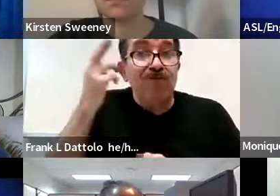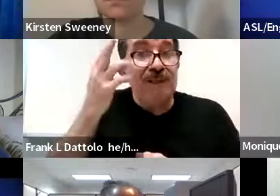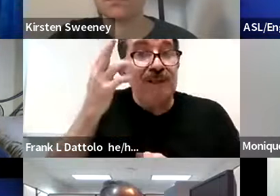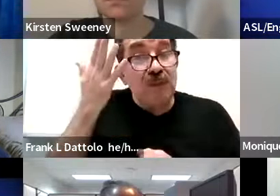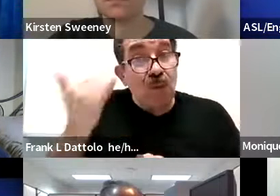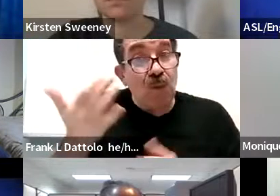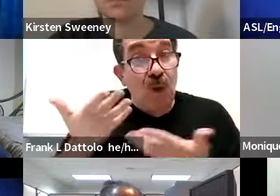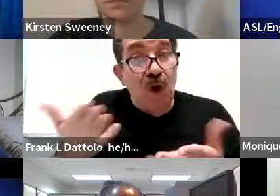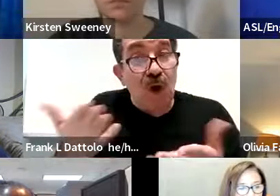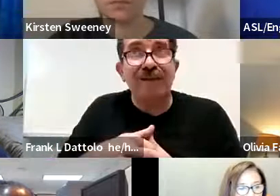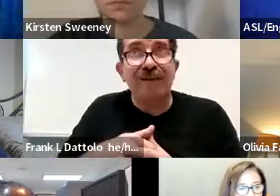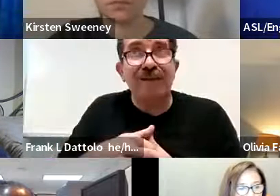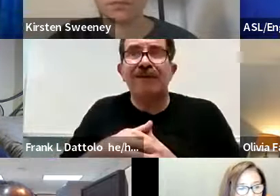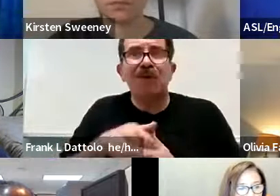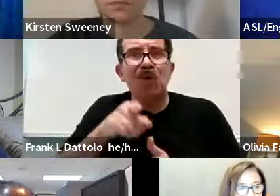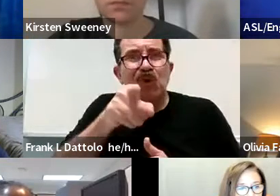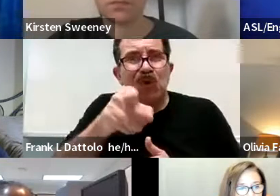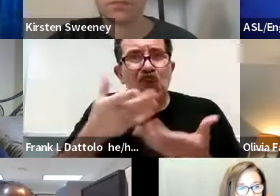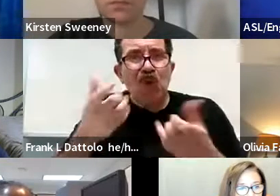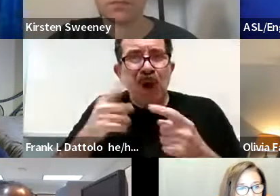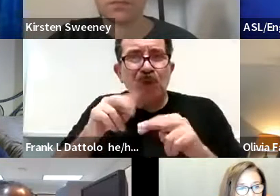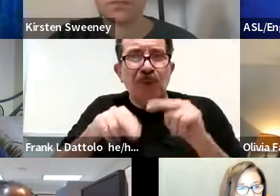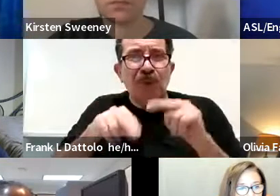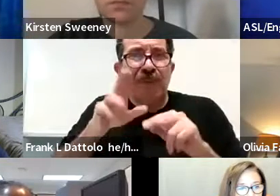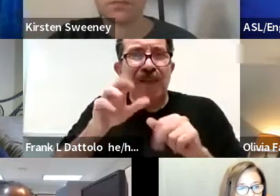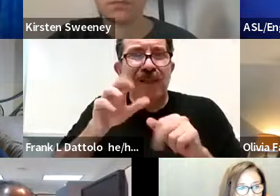because that's a critical issue for the theater.